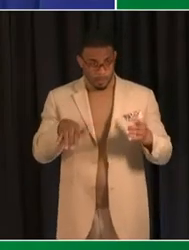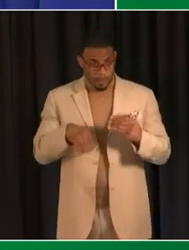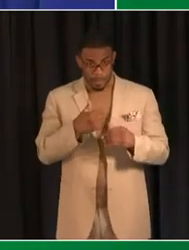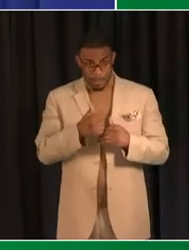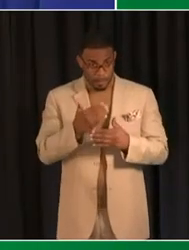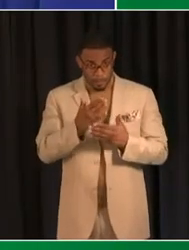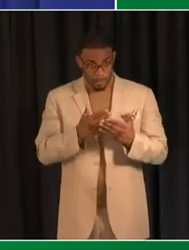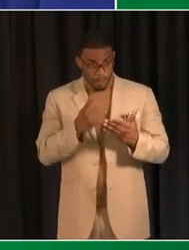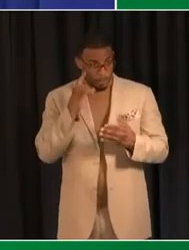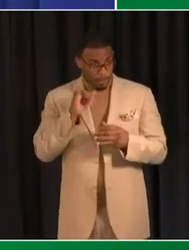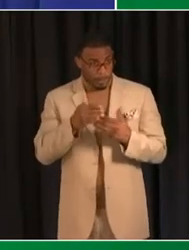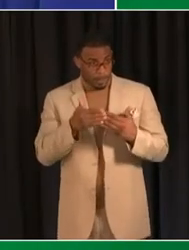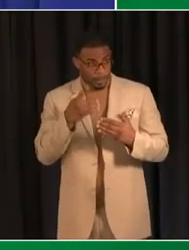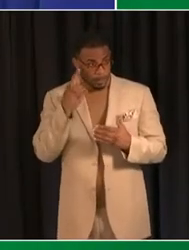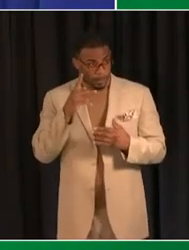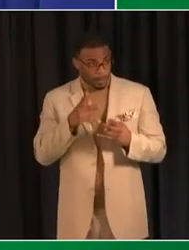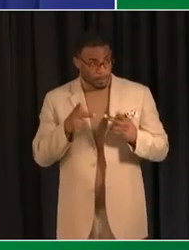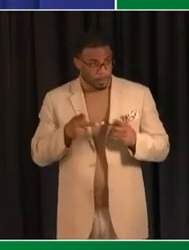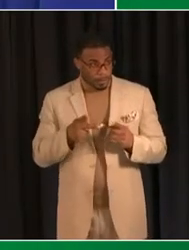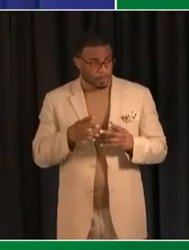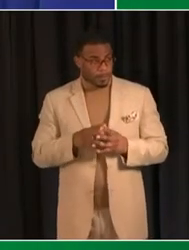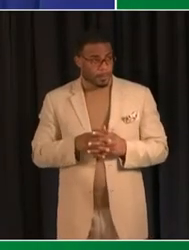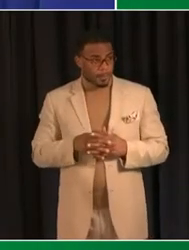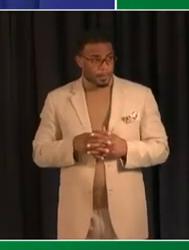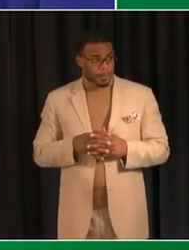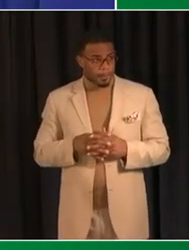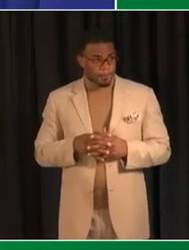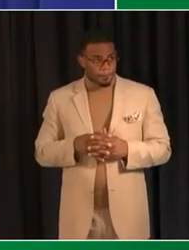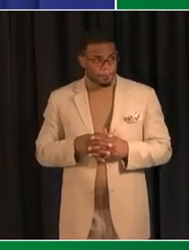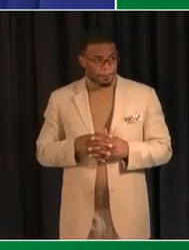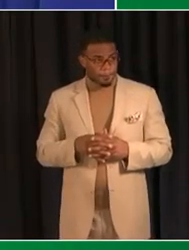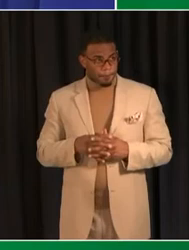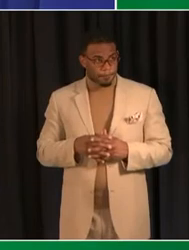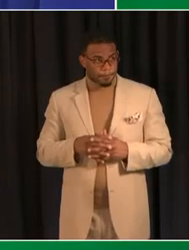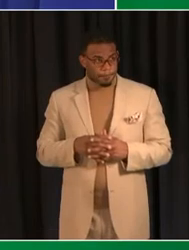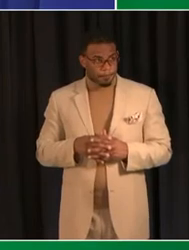have you added any elements to make that easier as a place for work?